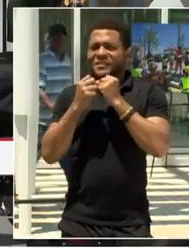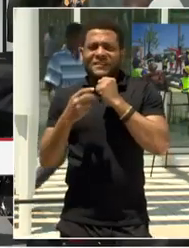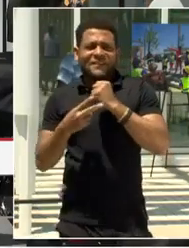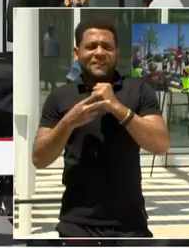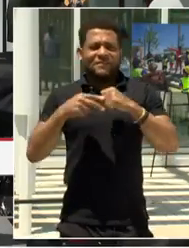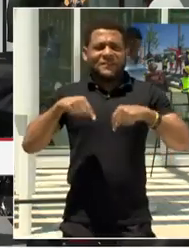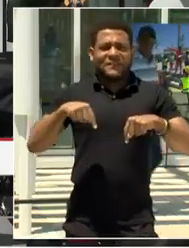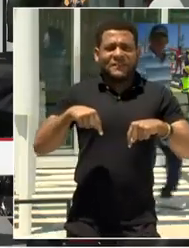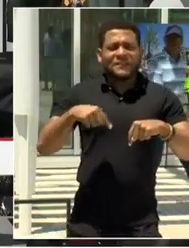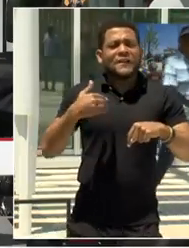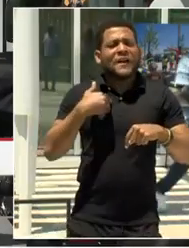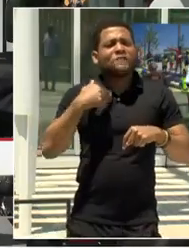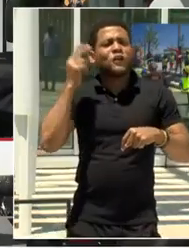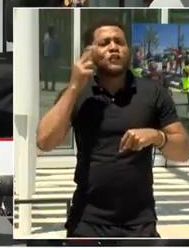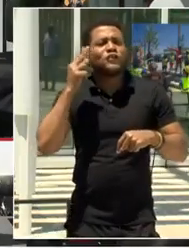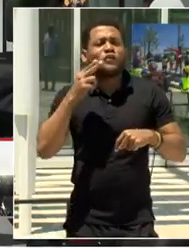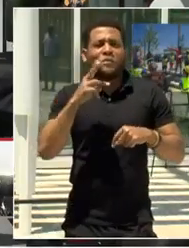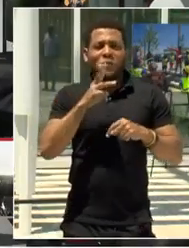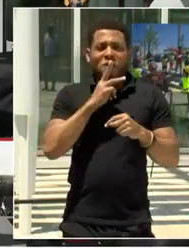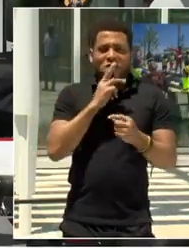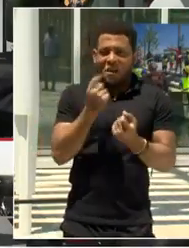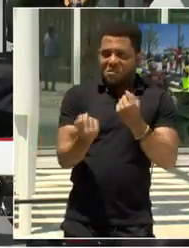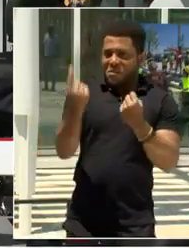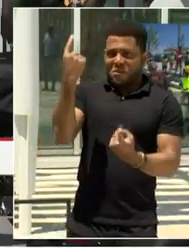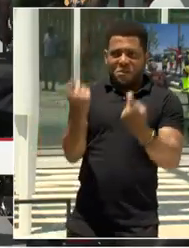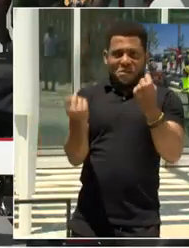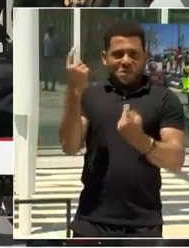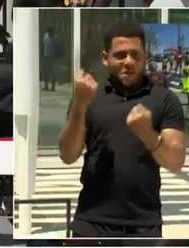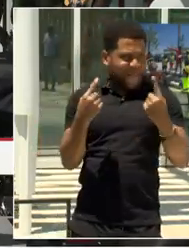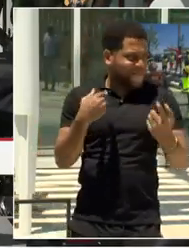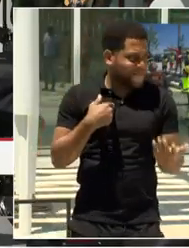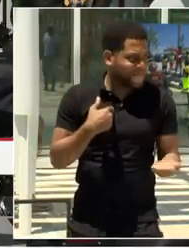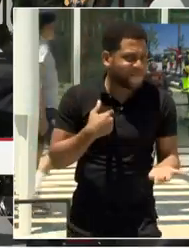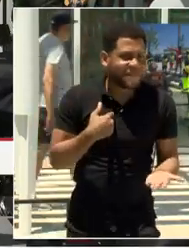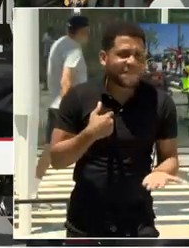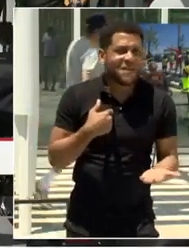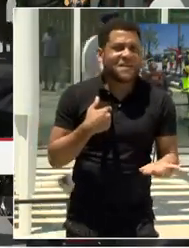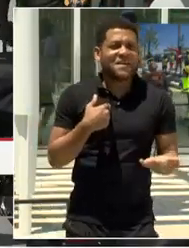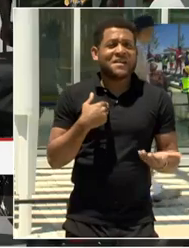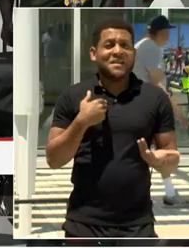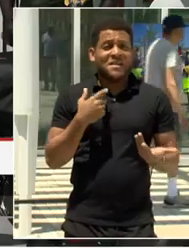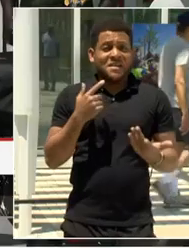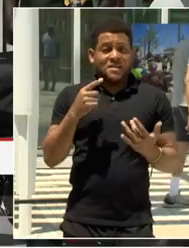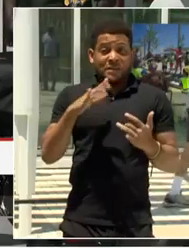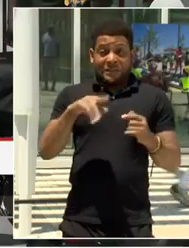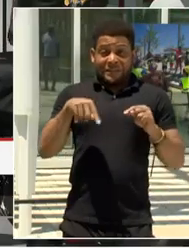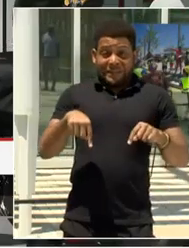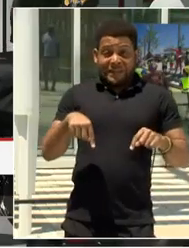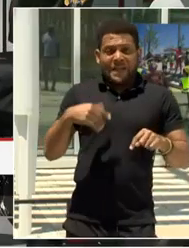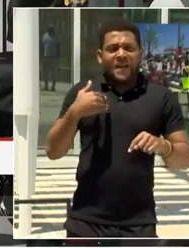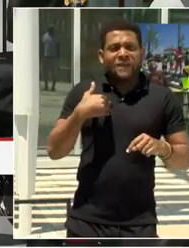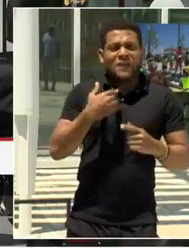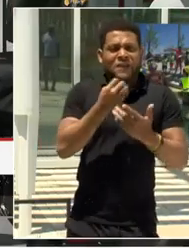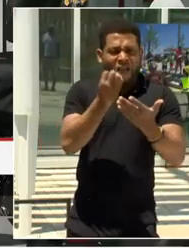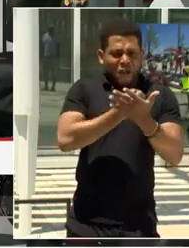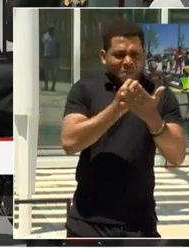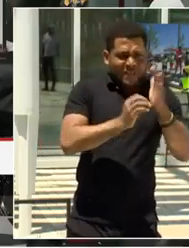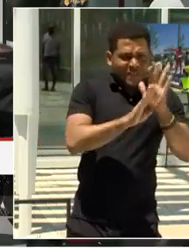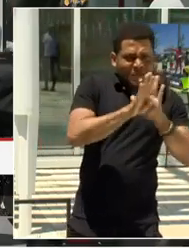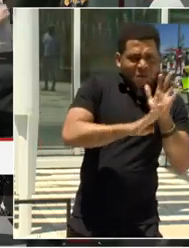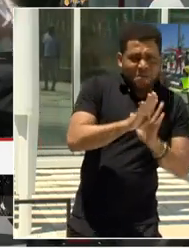life. And this site is a unique example, as the mayor said, of how we can have both economic development